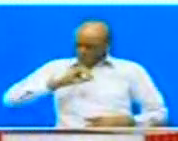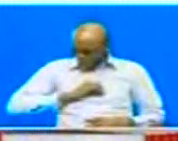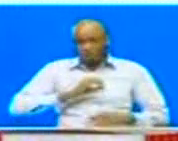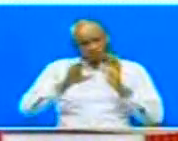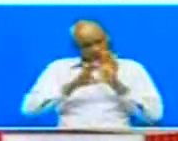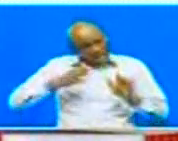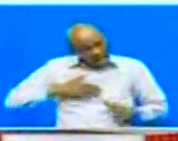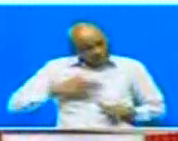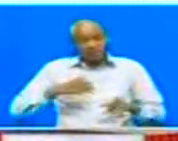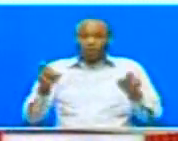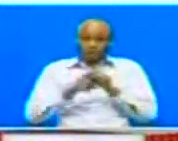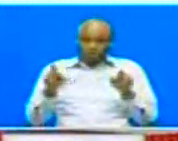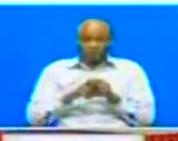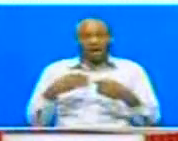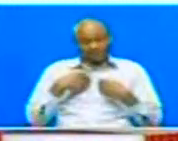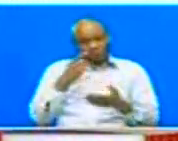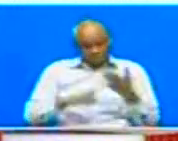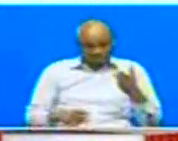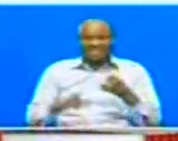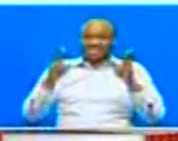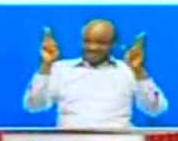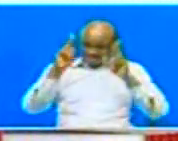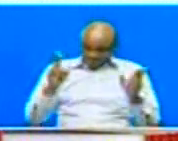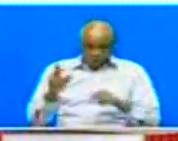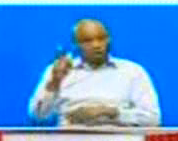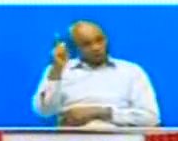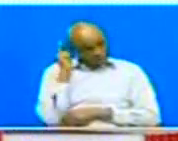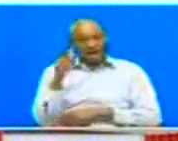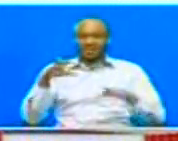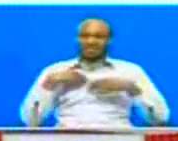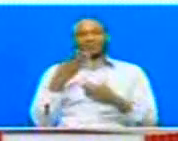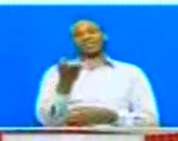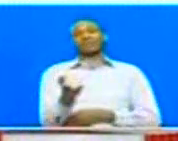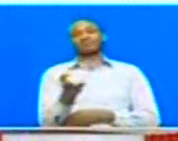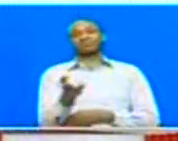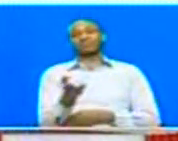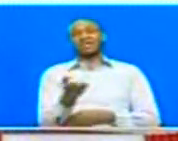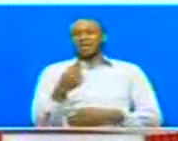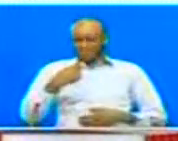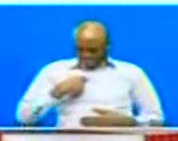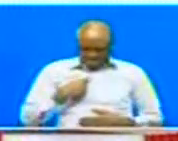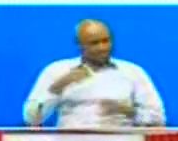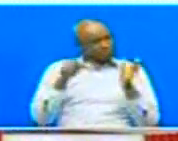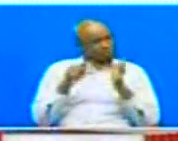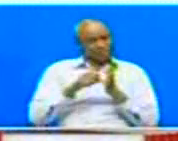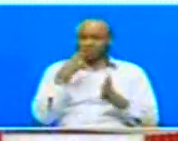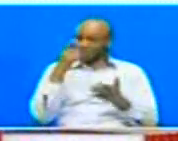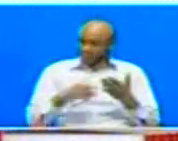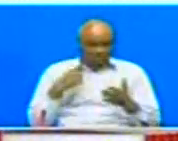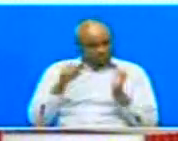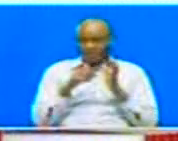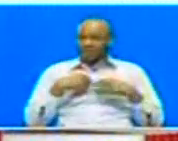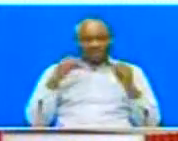constitution very much anchors international law and treaties in Kenya. So I have no problem whatsoever by saying